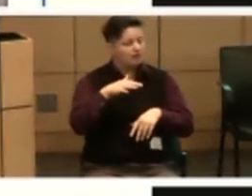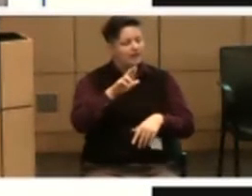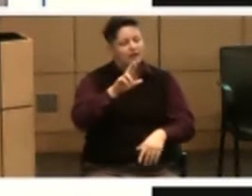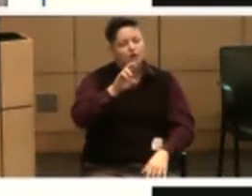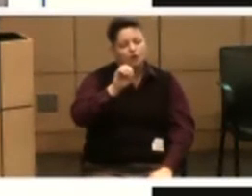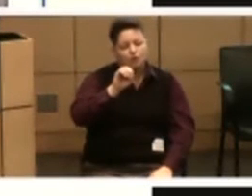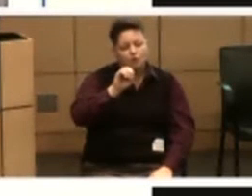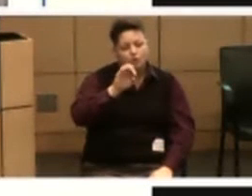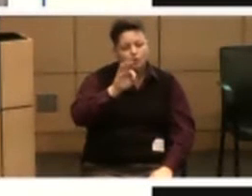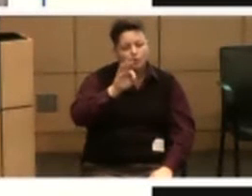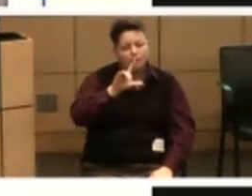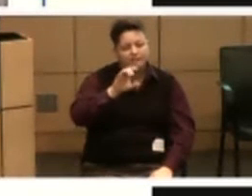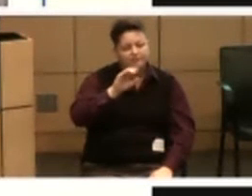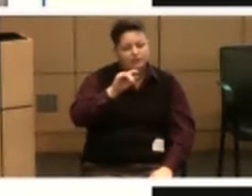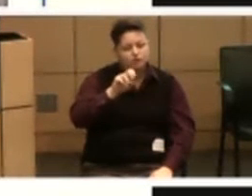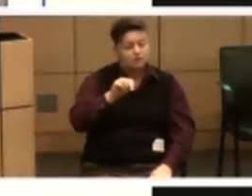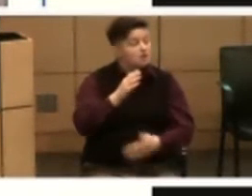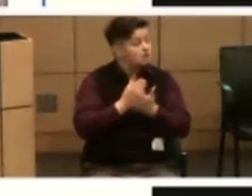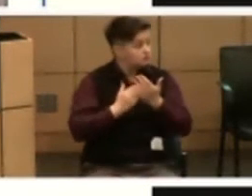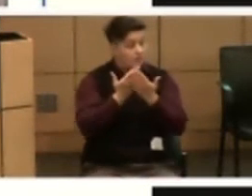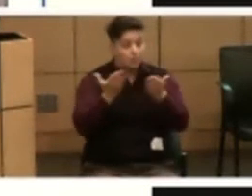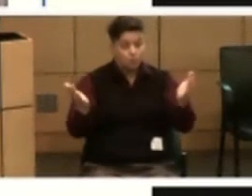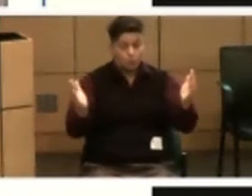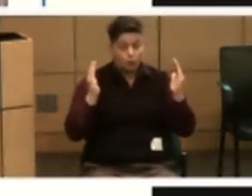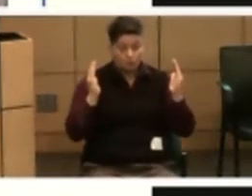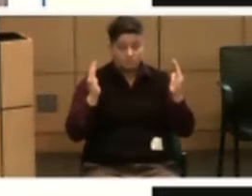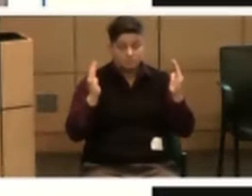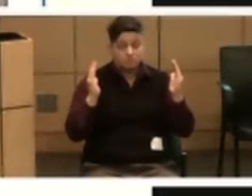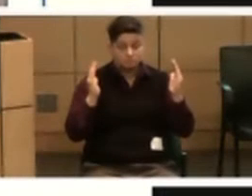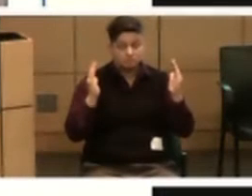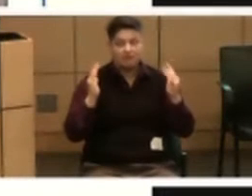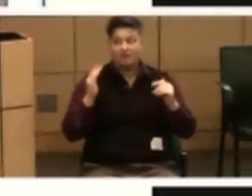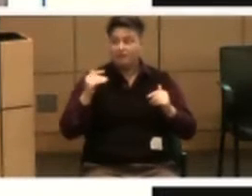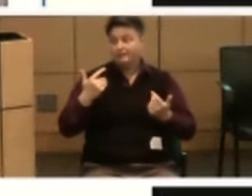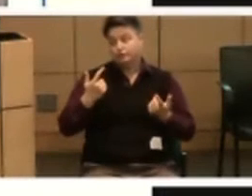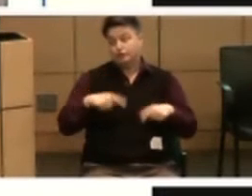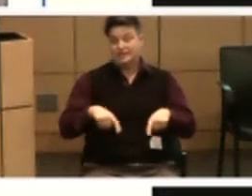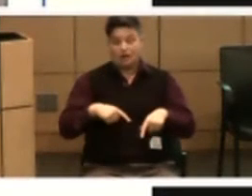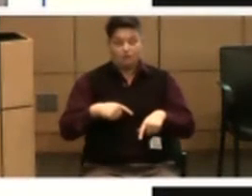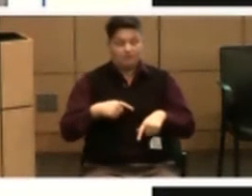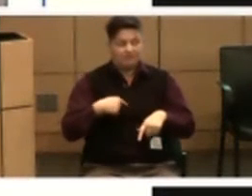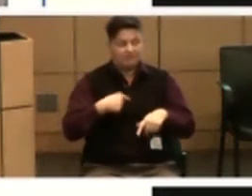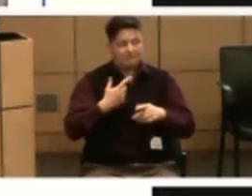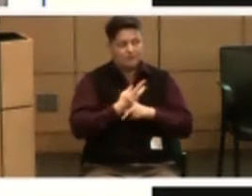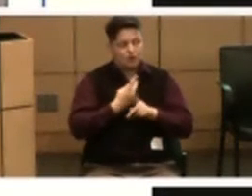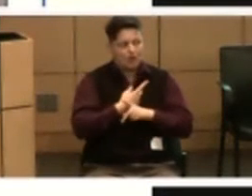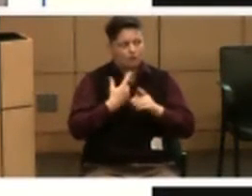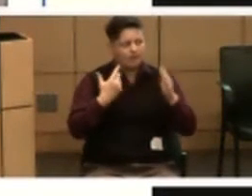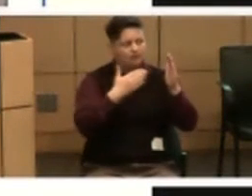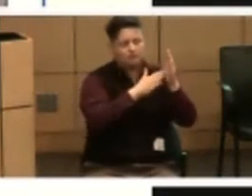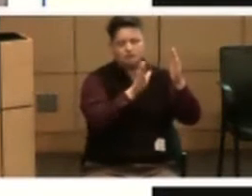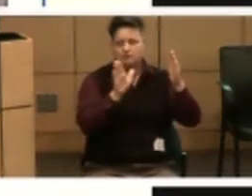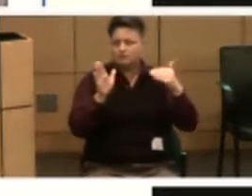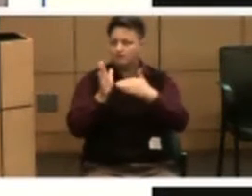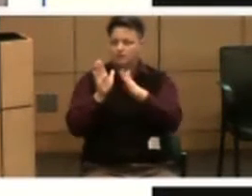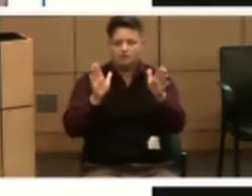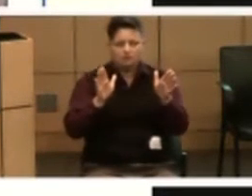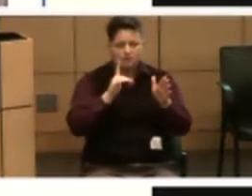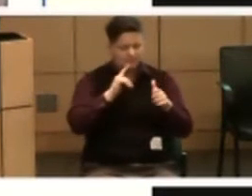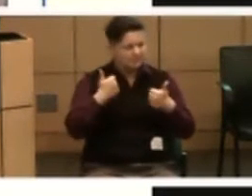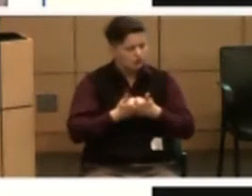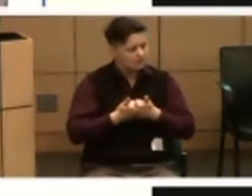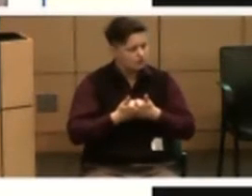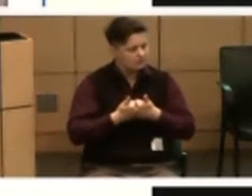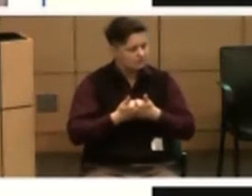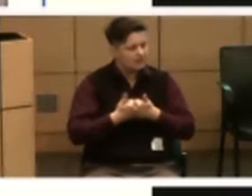others. And it turns out, not surprisingly, that this is pretty challenging. And we also don't really assess this at all in the clinic, at